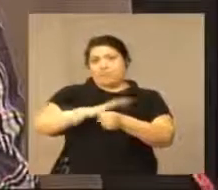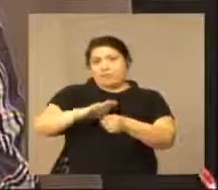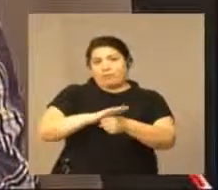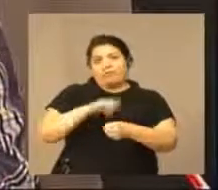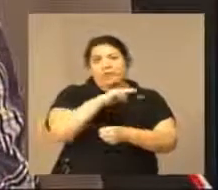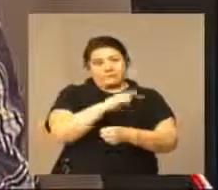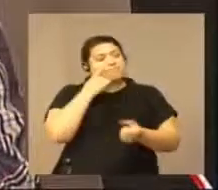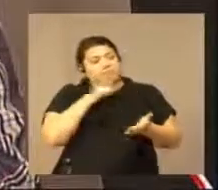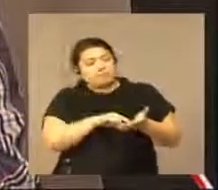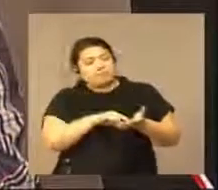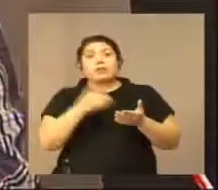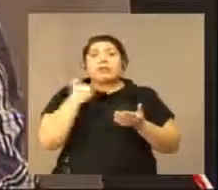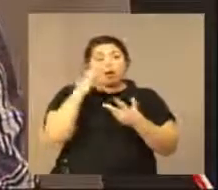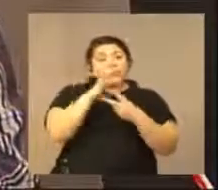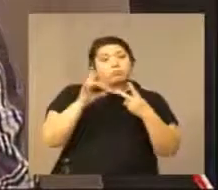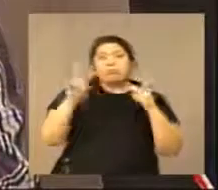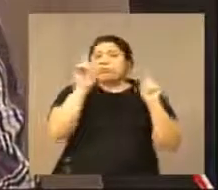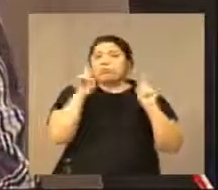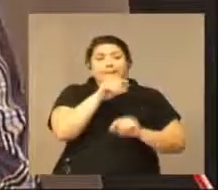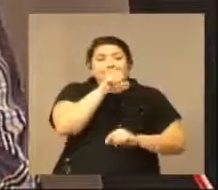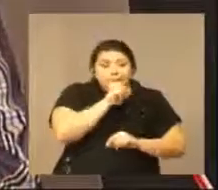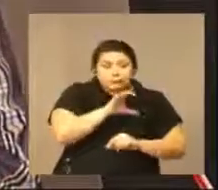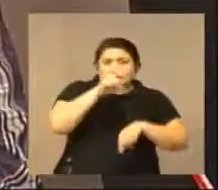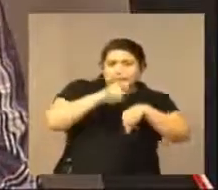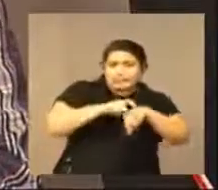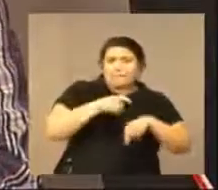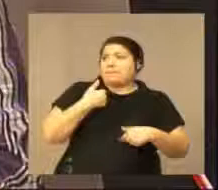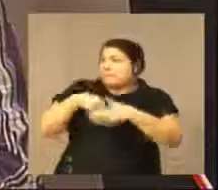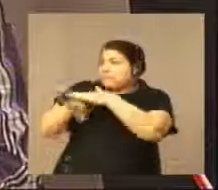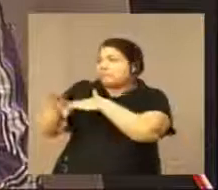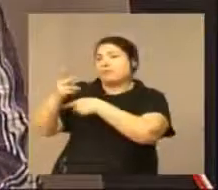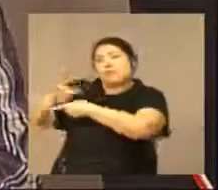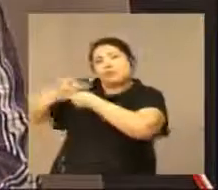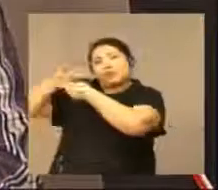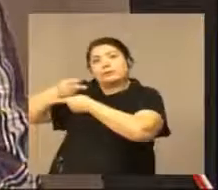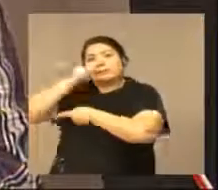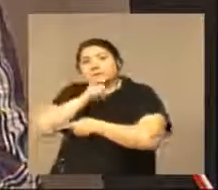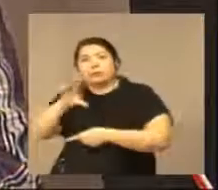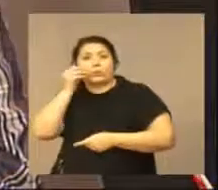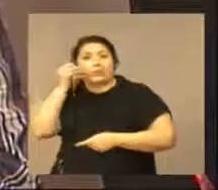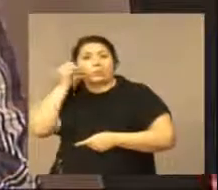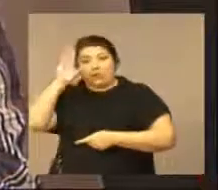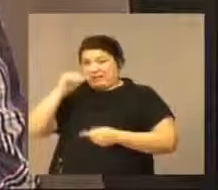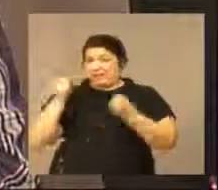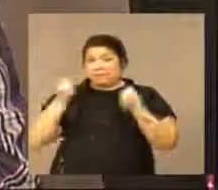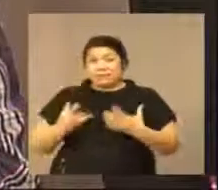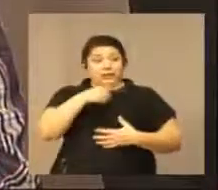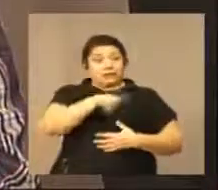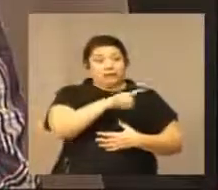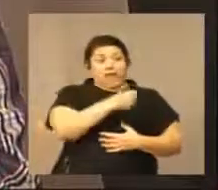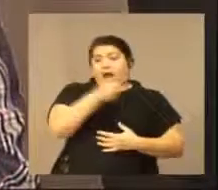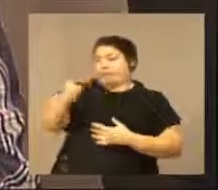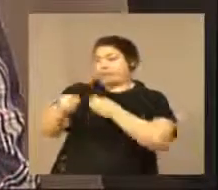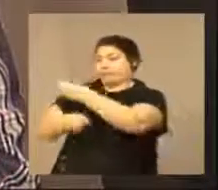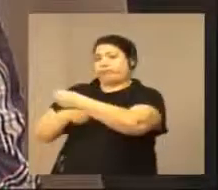and options for long-term care. We know that many of our seniors are being sent away to live in long-term